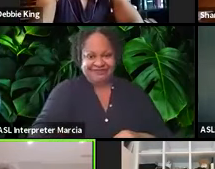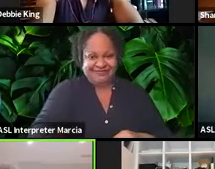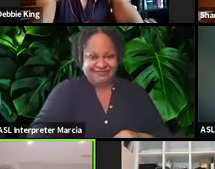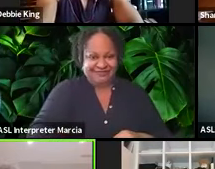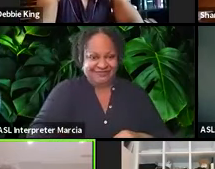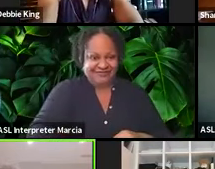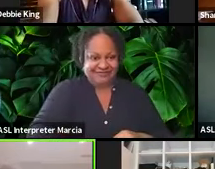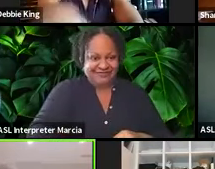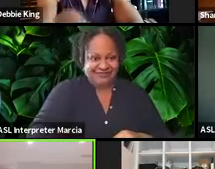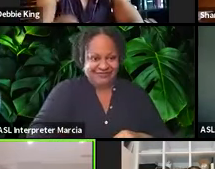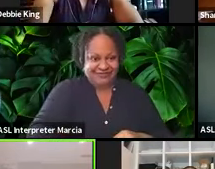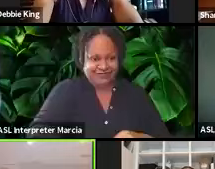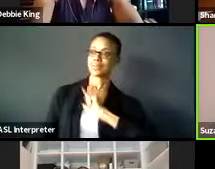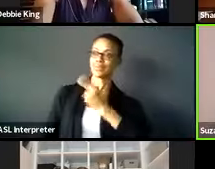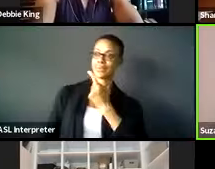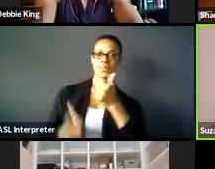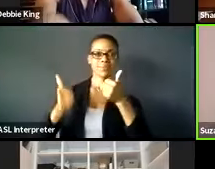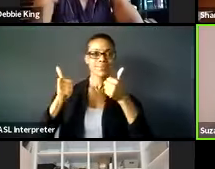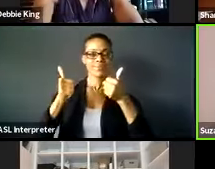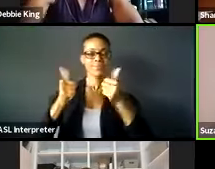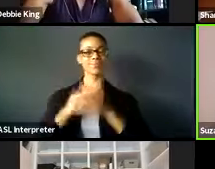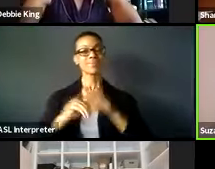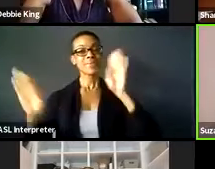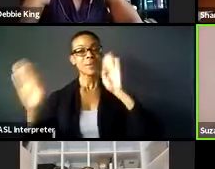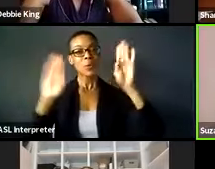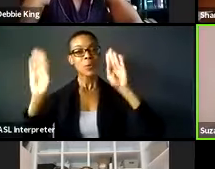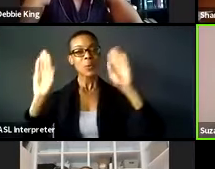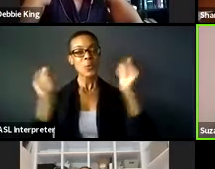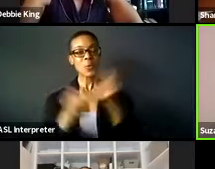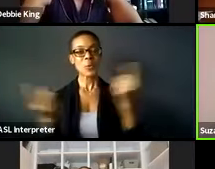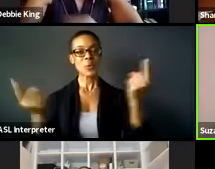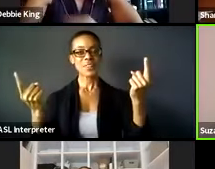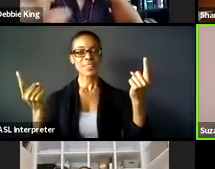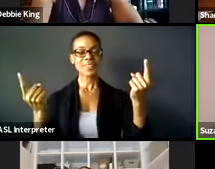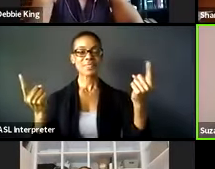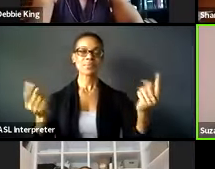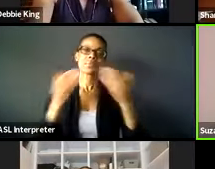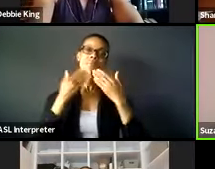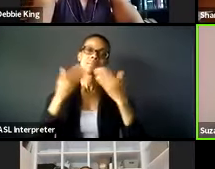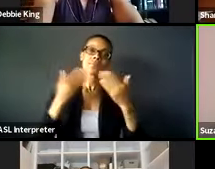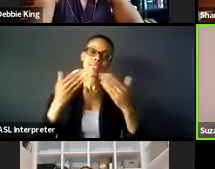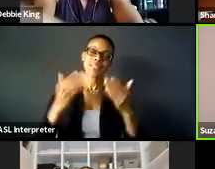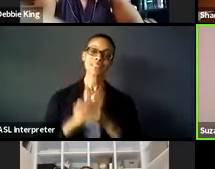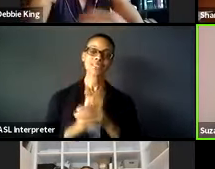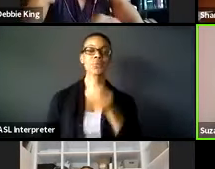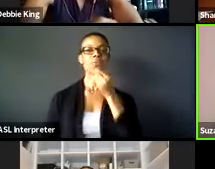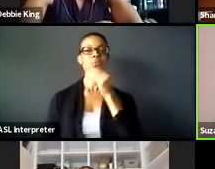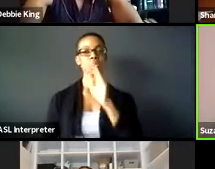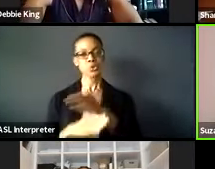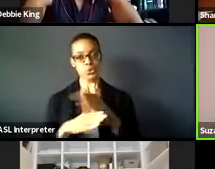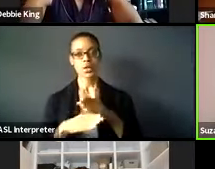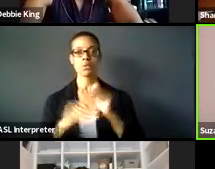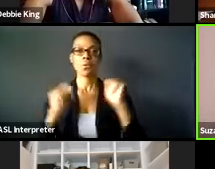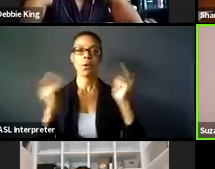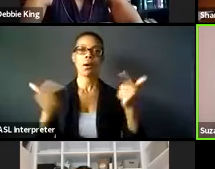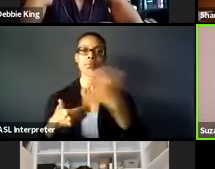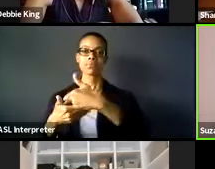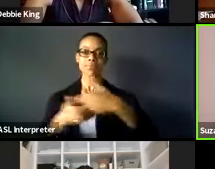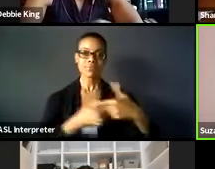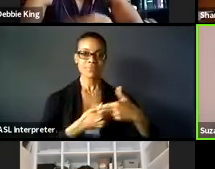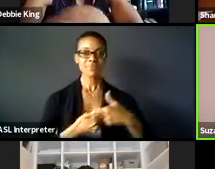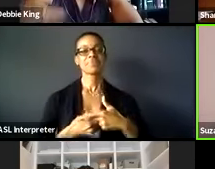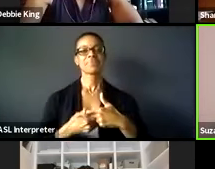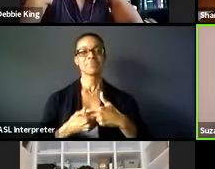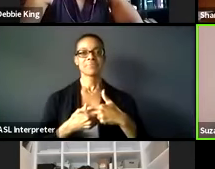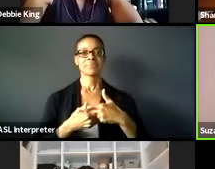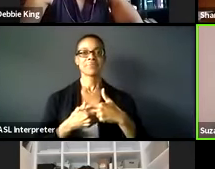first. Hi, everyone. Again, thank you, FoodShare, and everyone that's joining in on